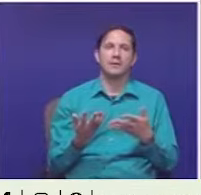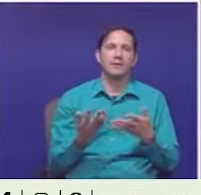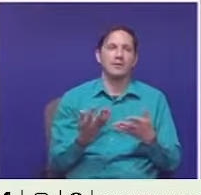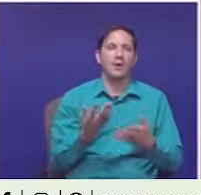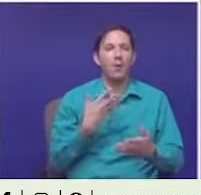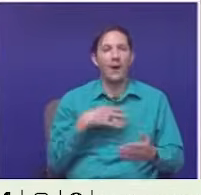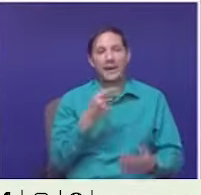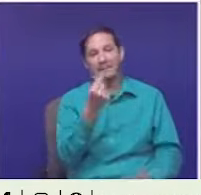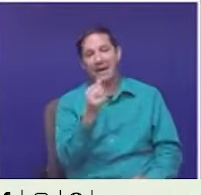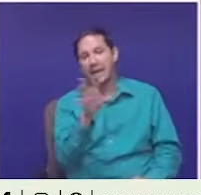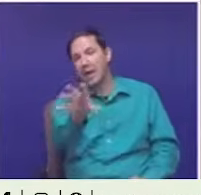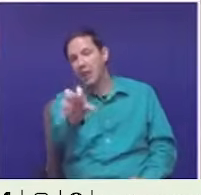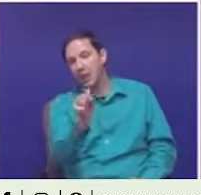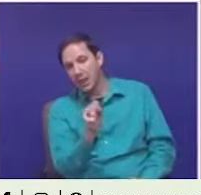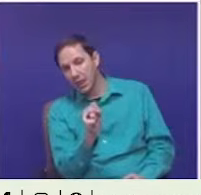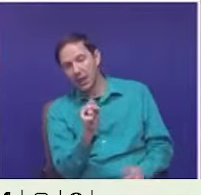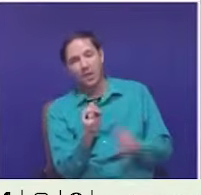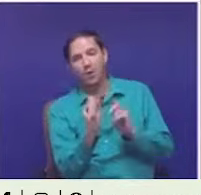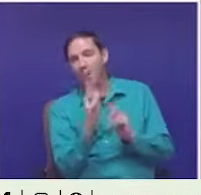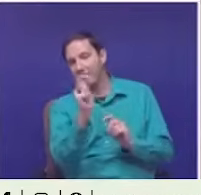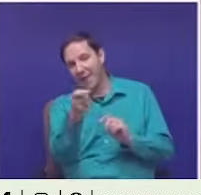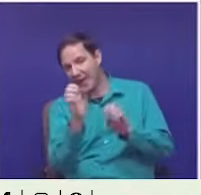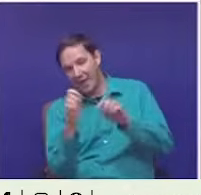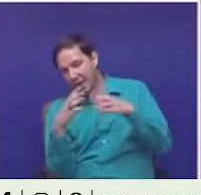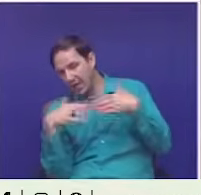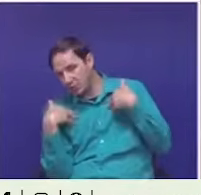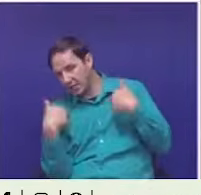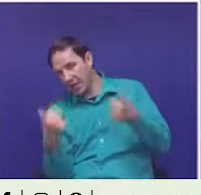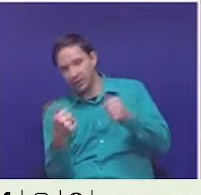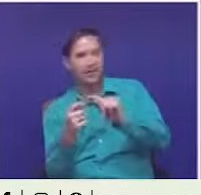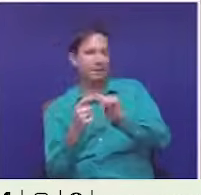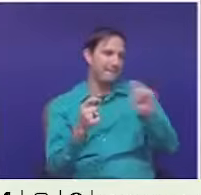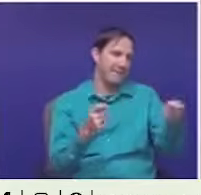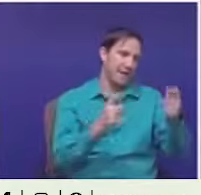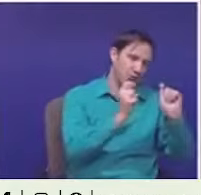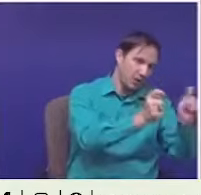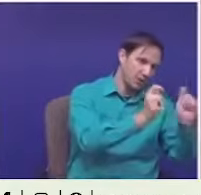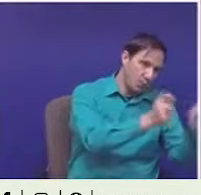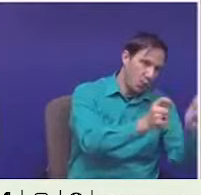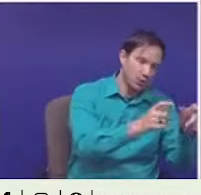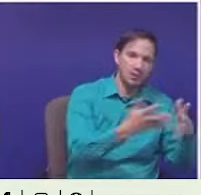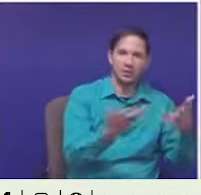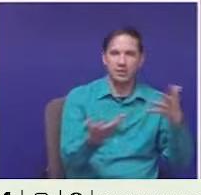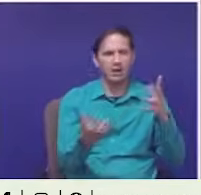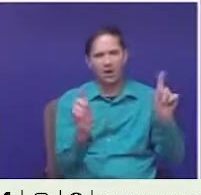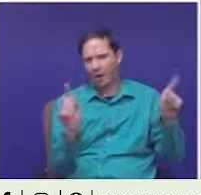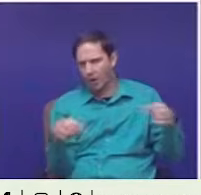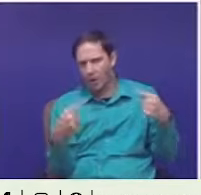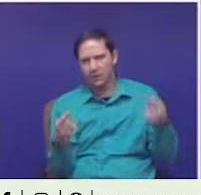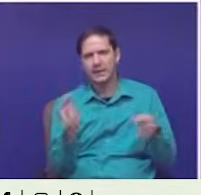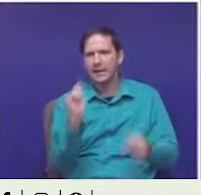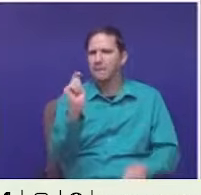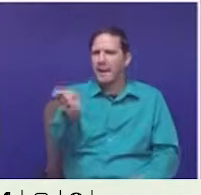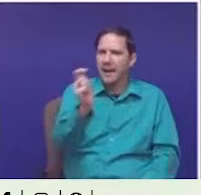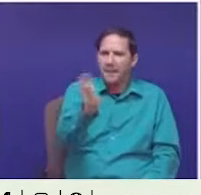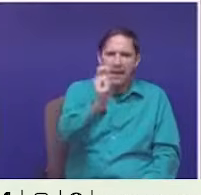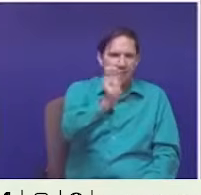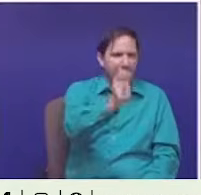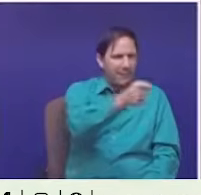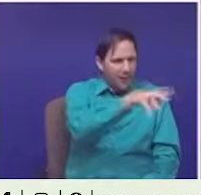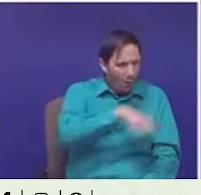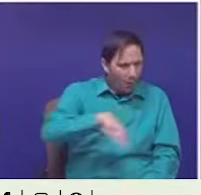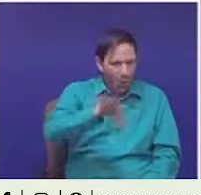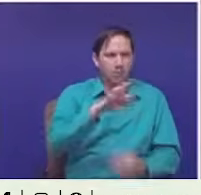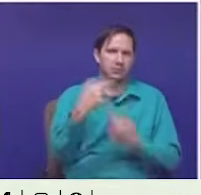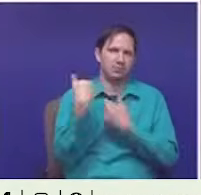pay Paul. So then you shortchange on this one function and you simply don't cover children in where they need to be.